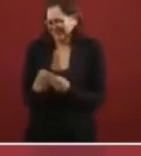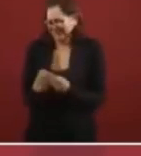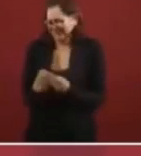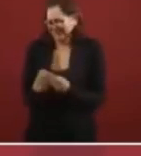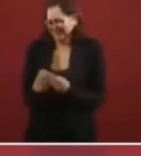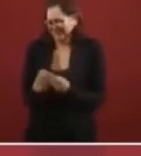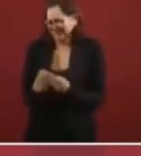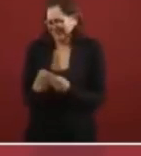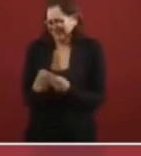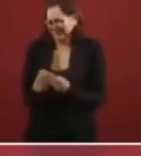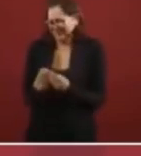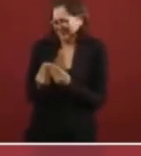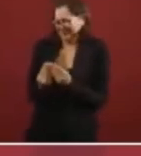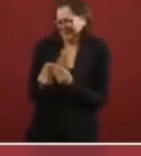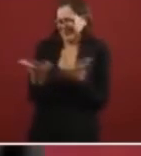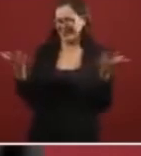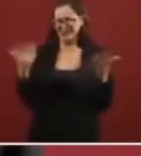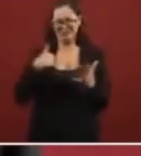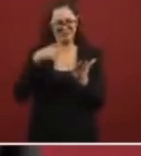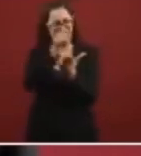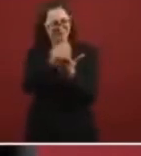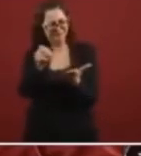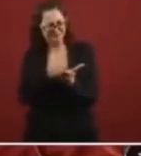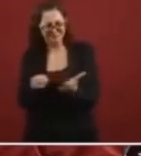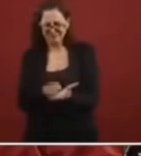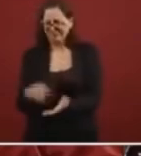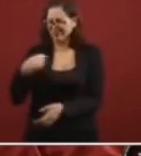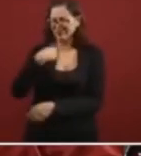And the whole world knows about it.